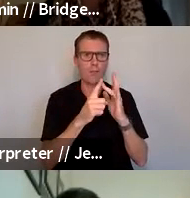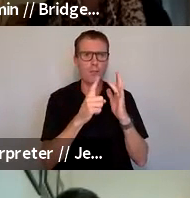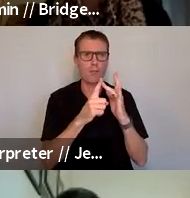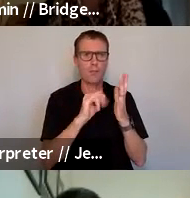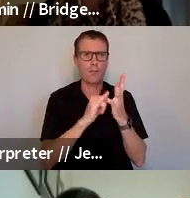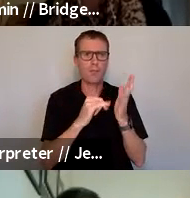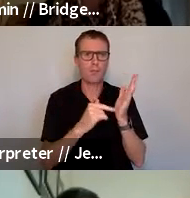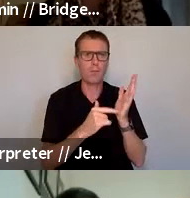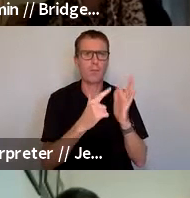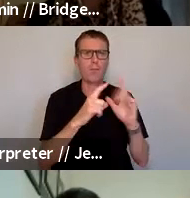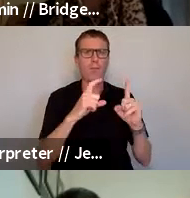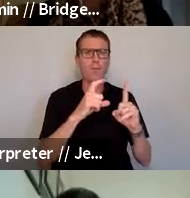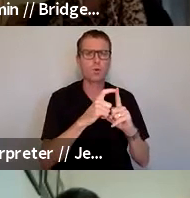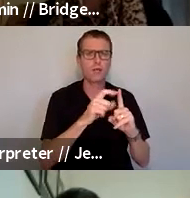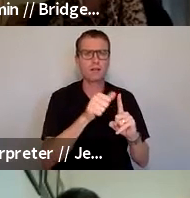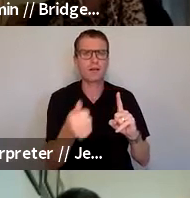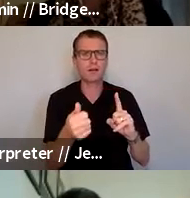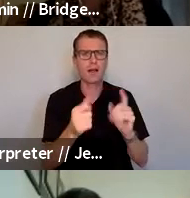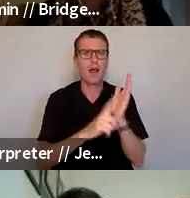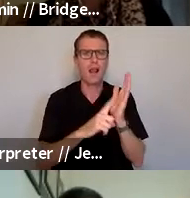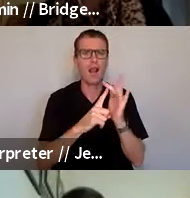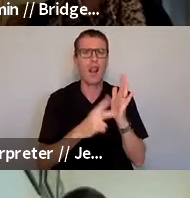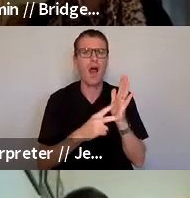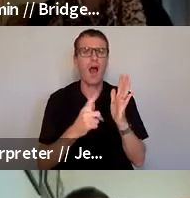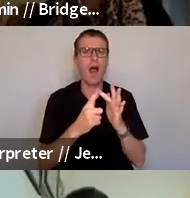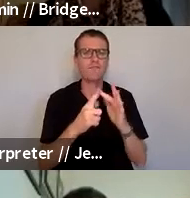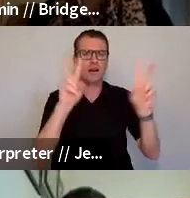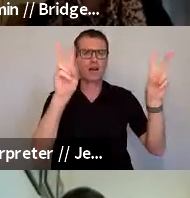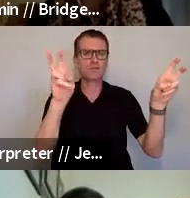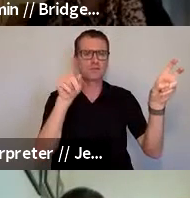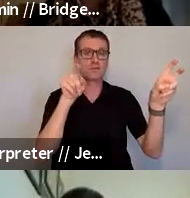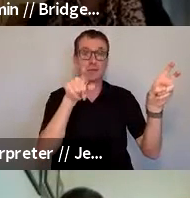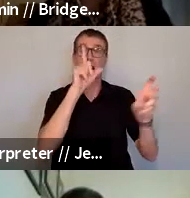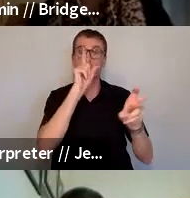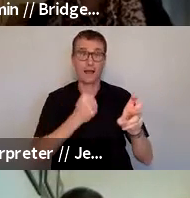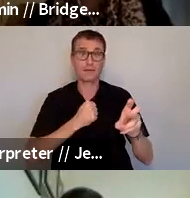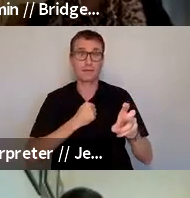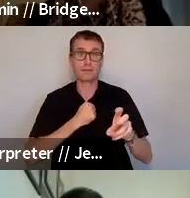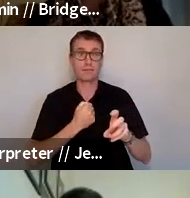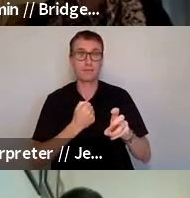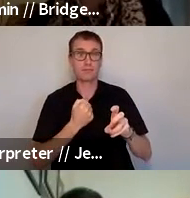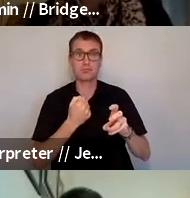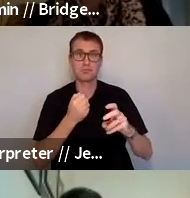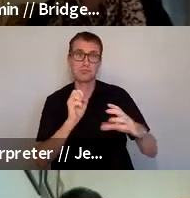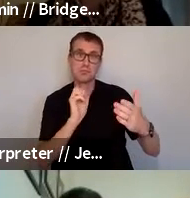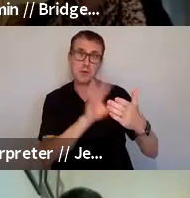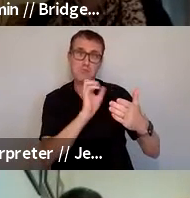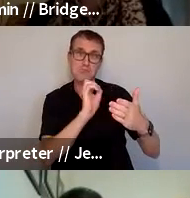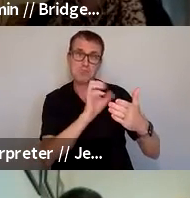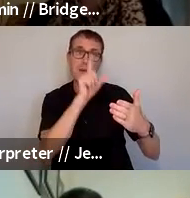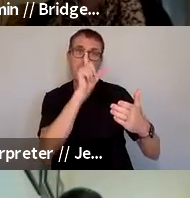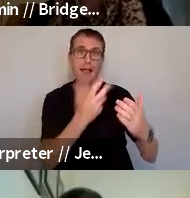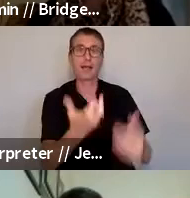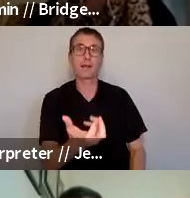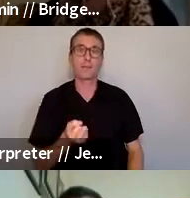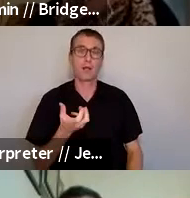there. It's really about marrying up the technology as we're talking about and connecting with other artists that can collaborate with